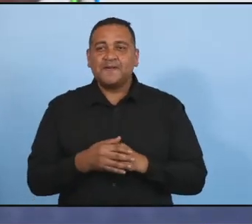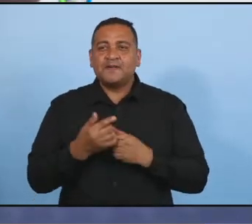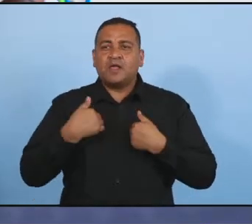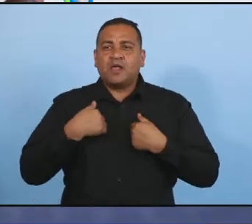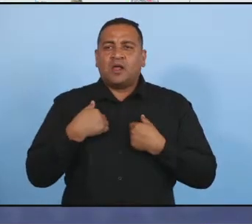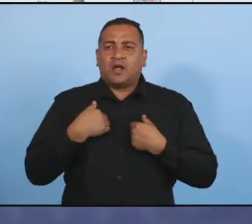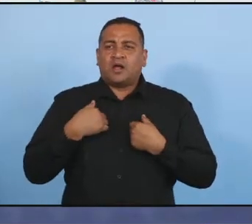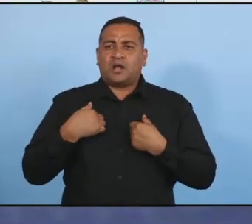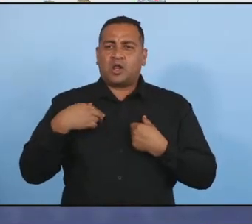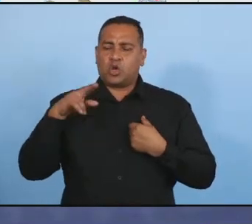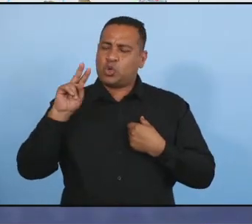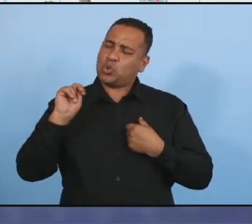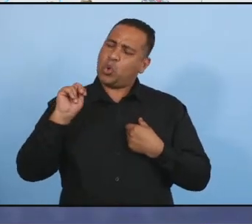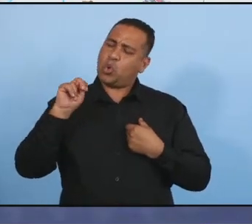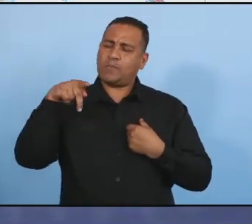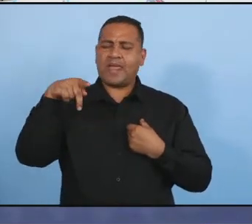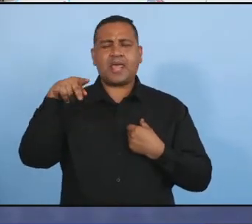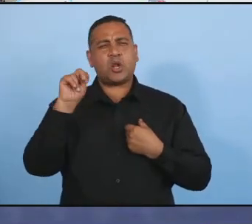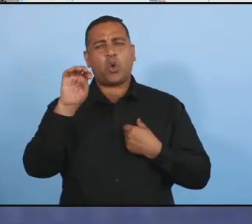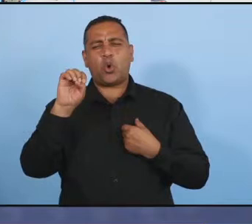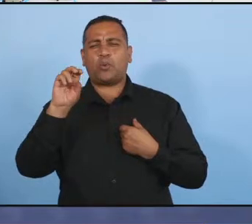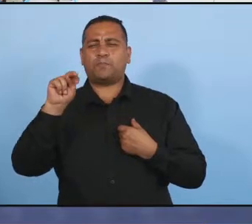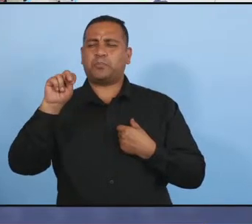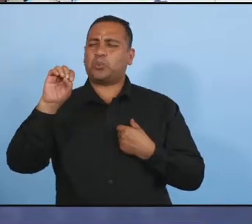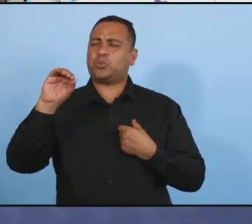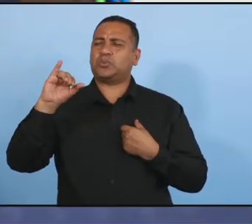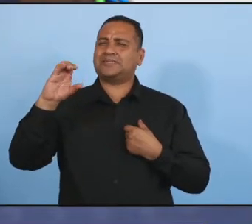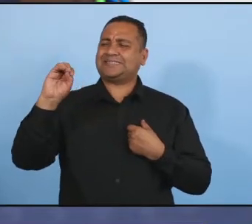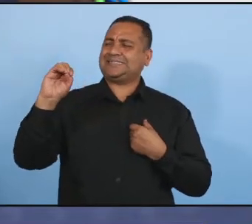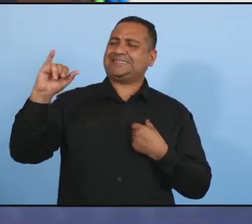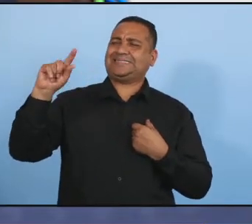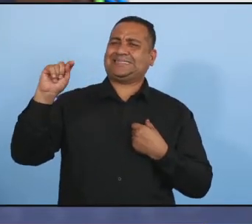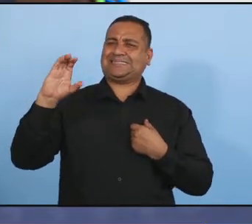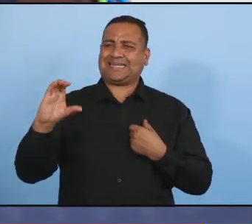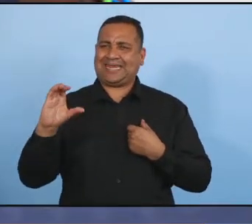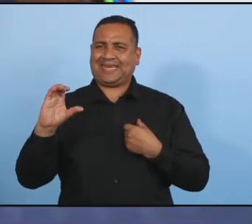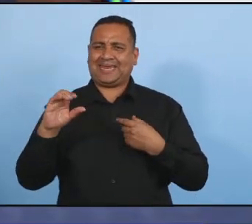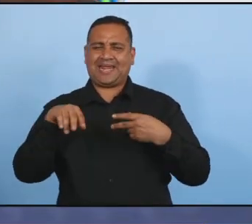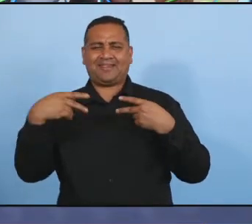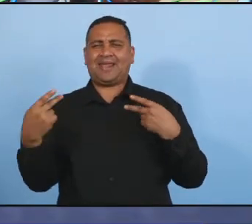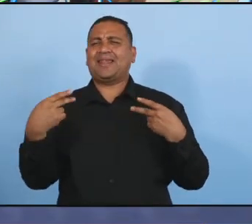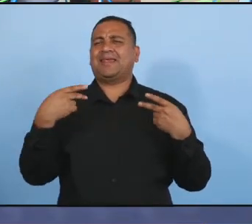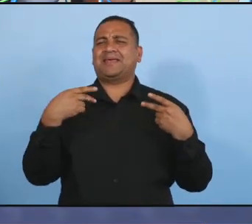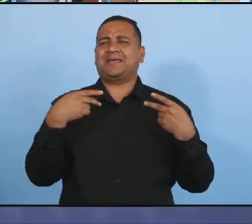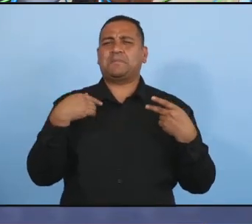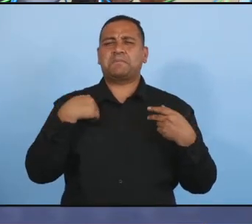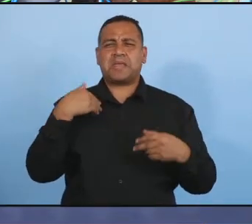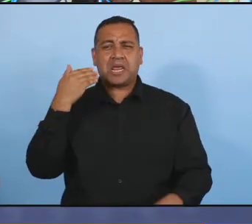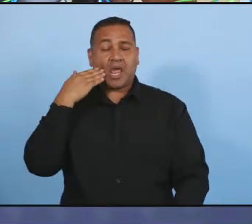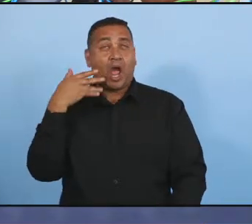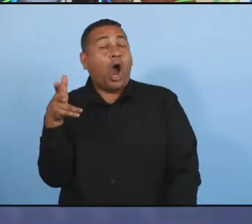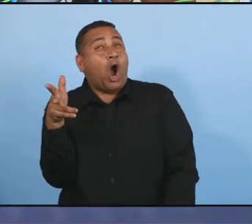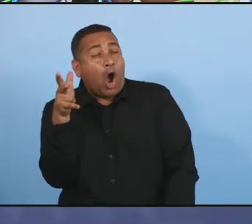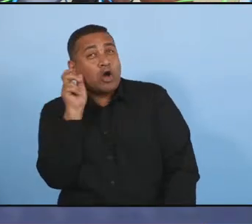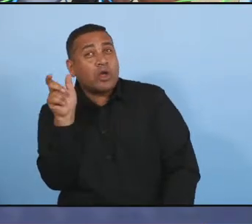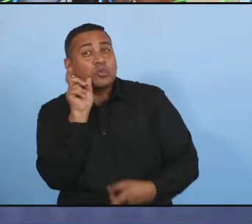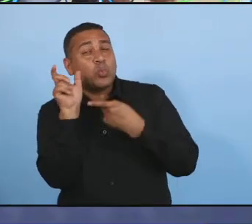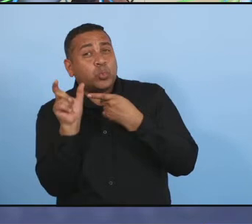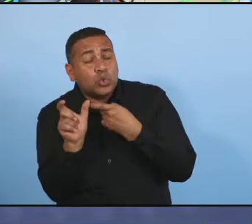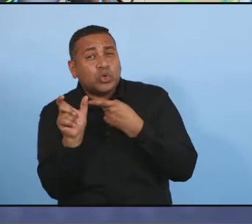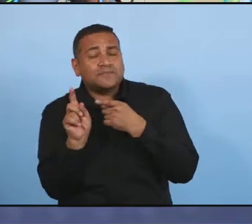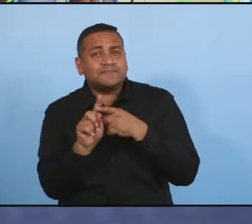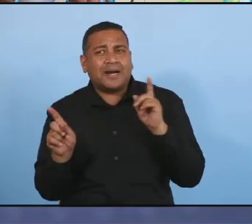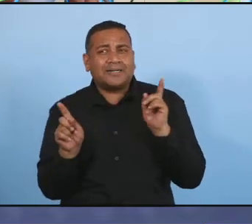and hydraulics. I've heard the terminology. I kind of understand laymanishly what